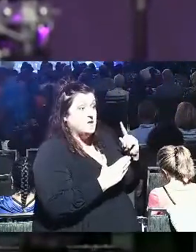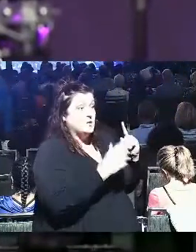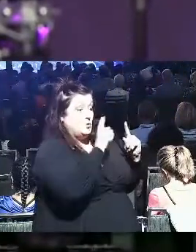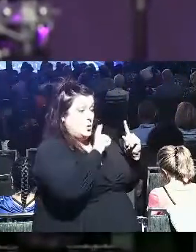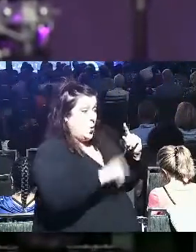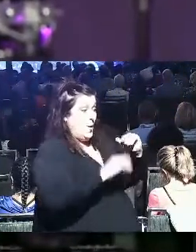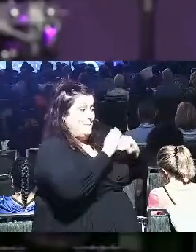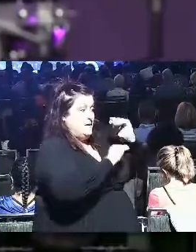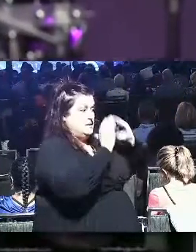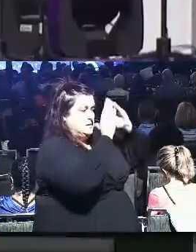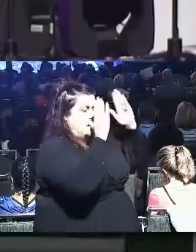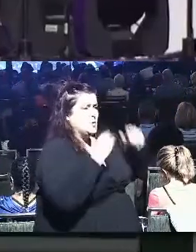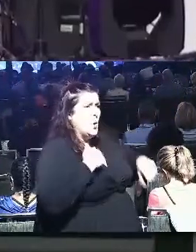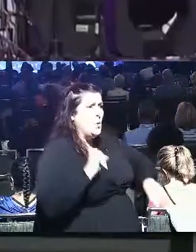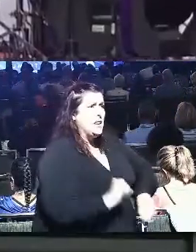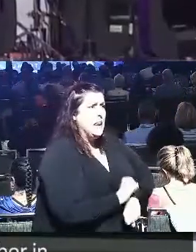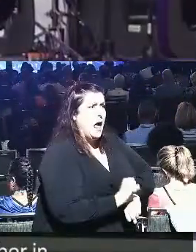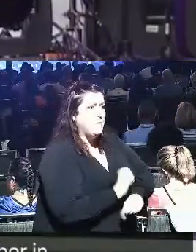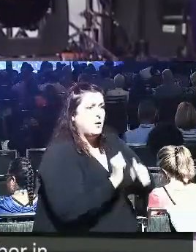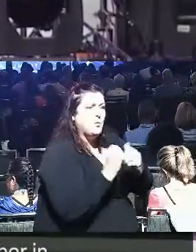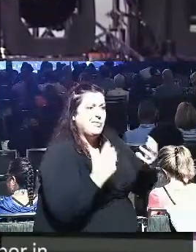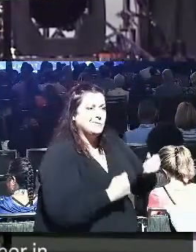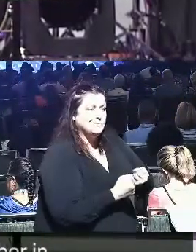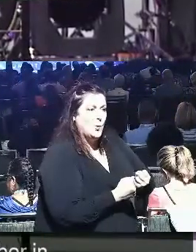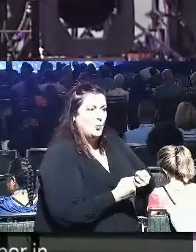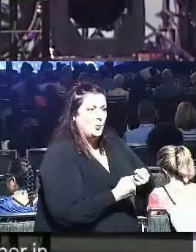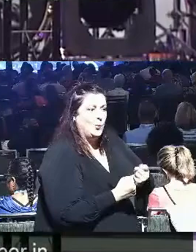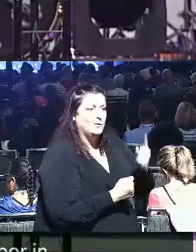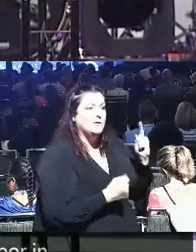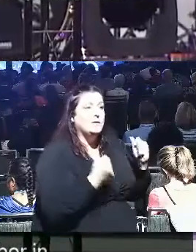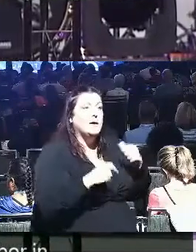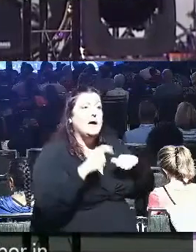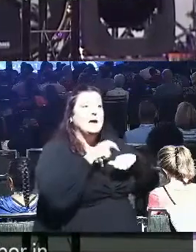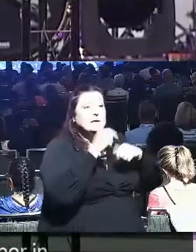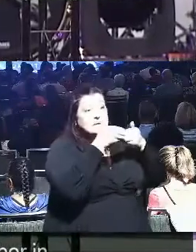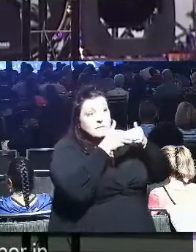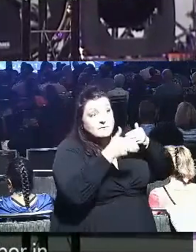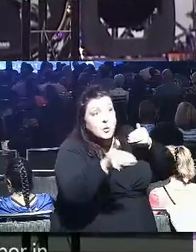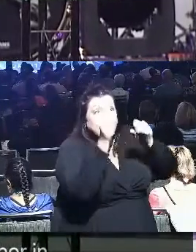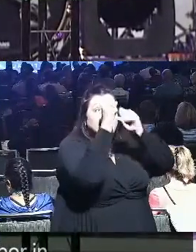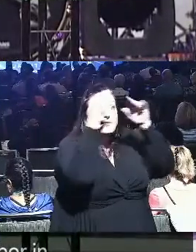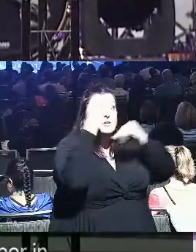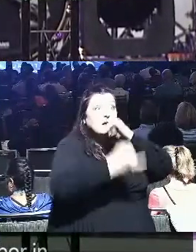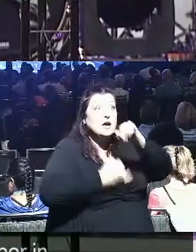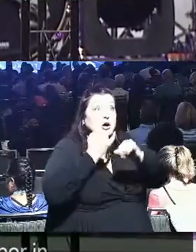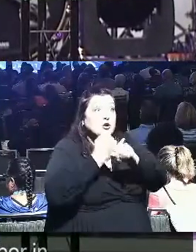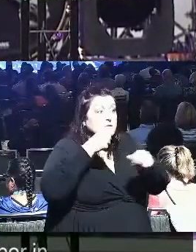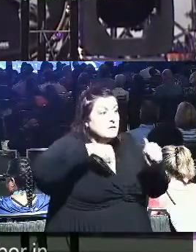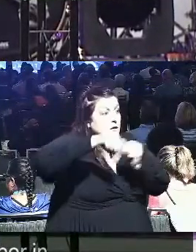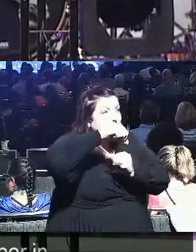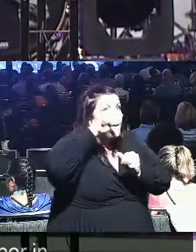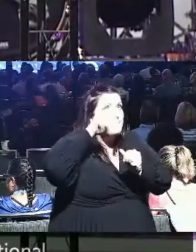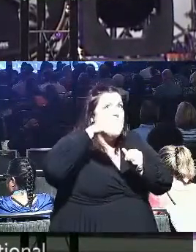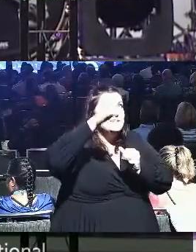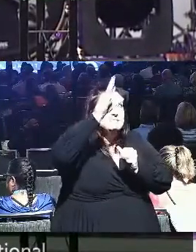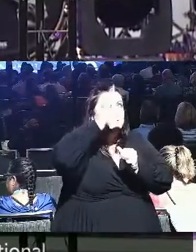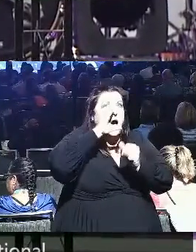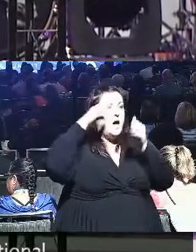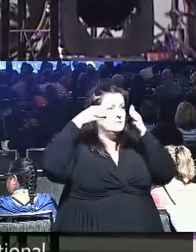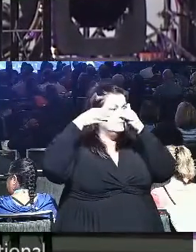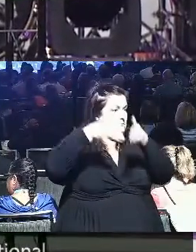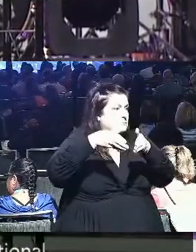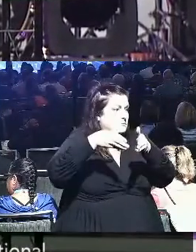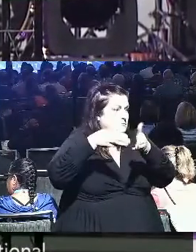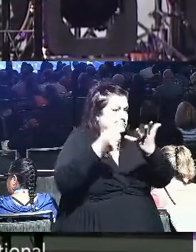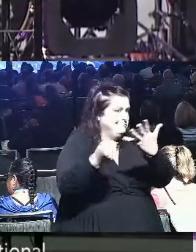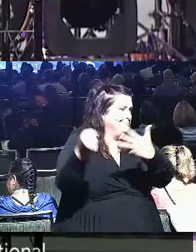vain. Any forward vision we begin to talk about as an international fellowship must put God as the